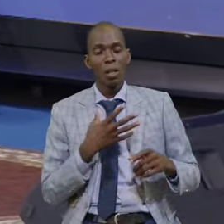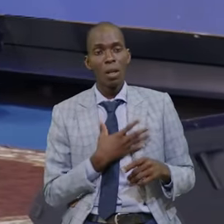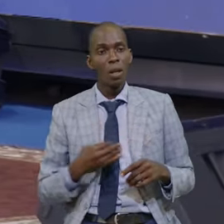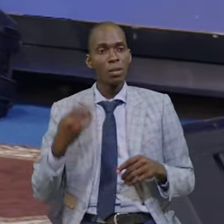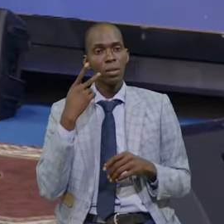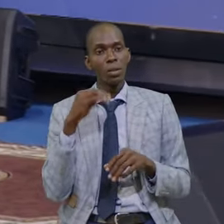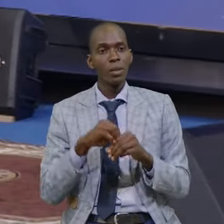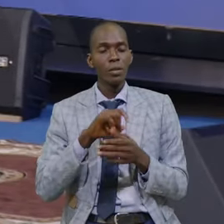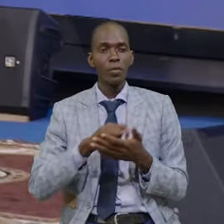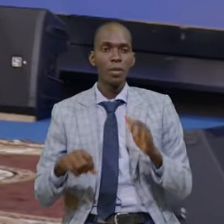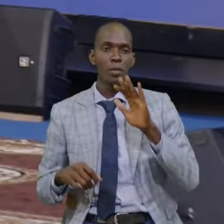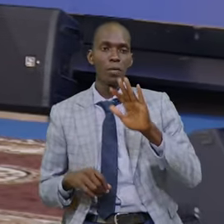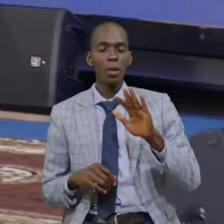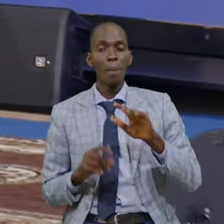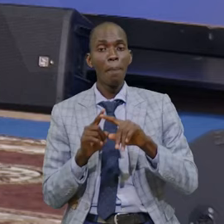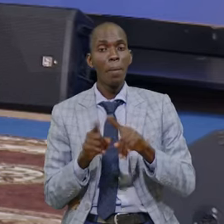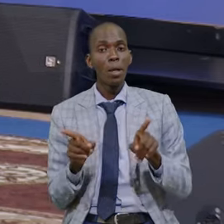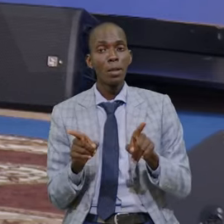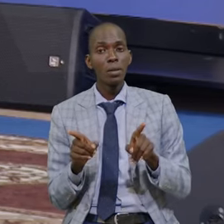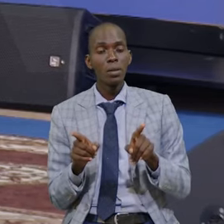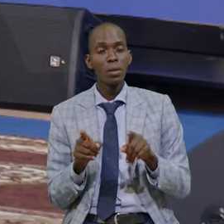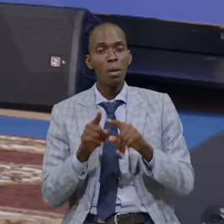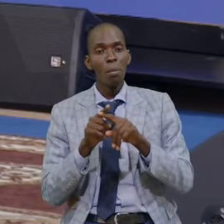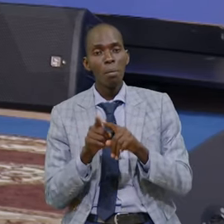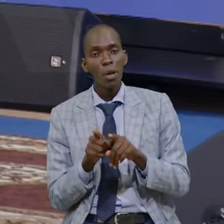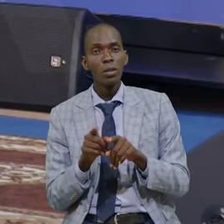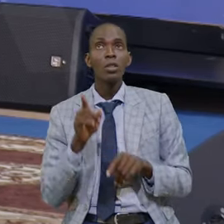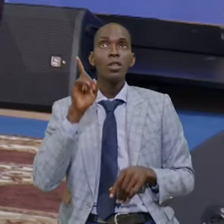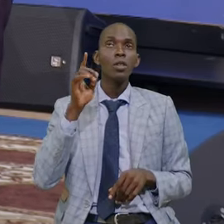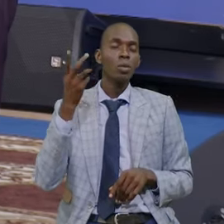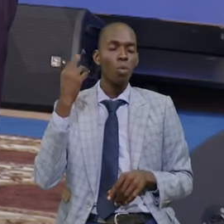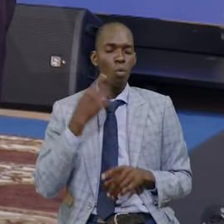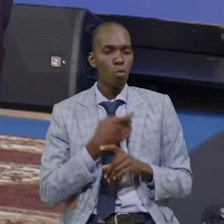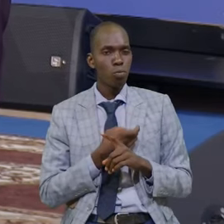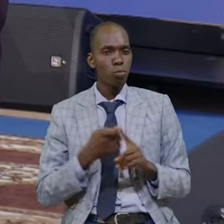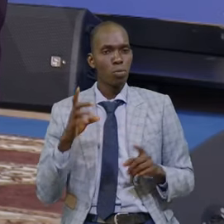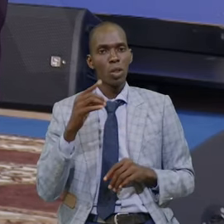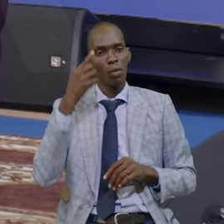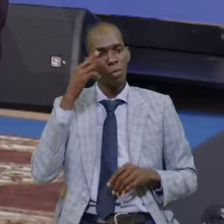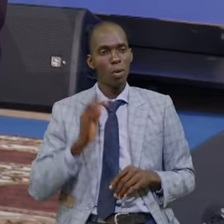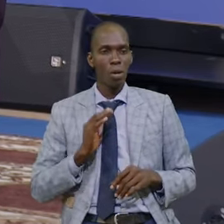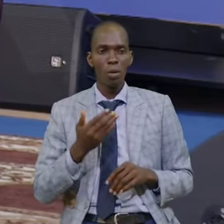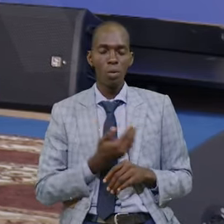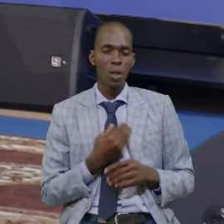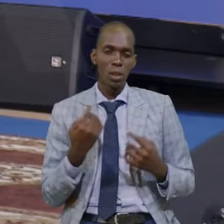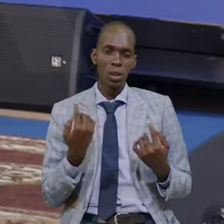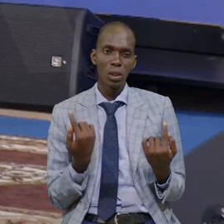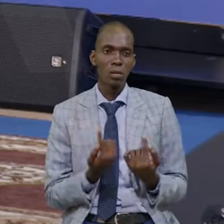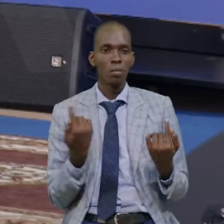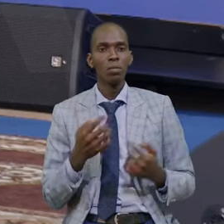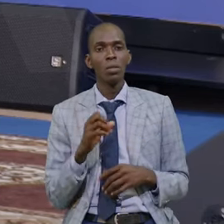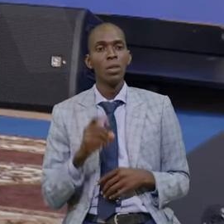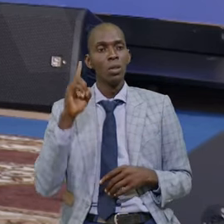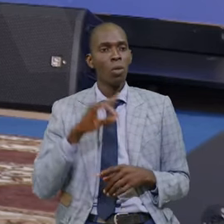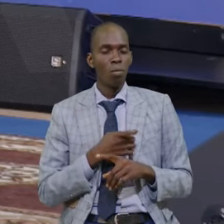verse 5, but he was wounded for our transgression. He was